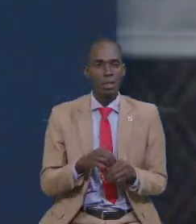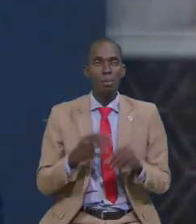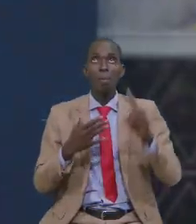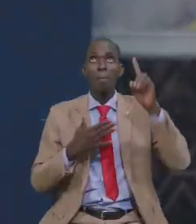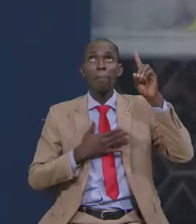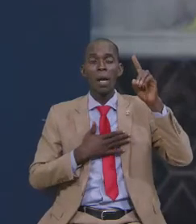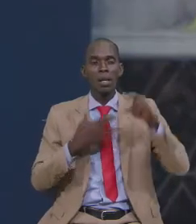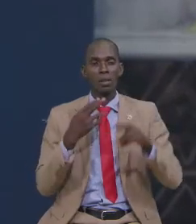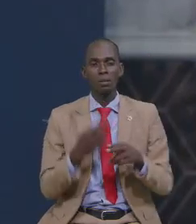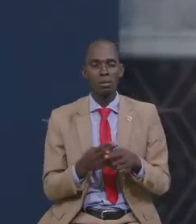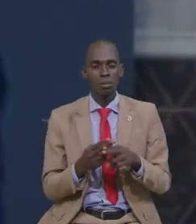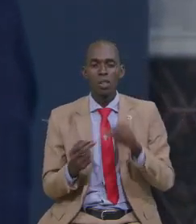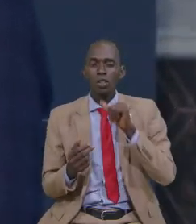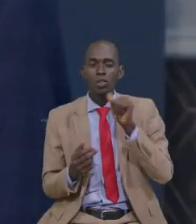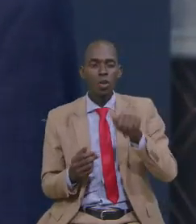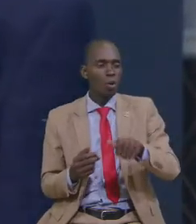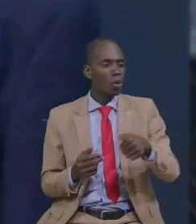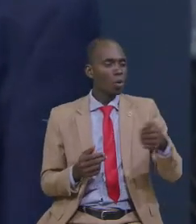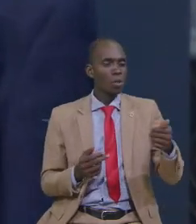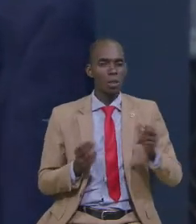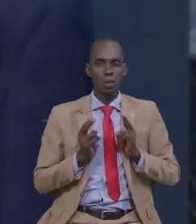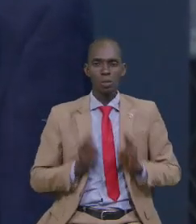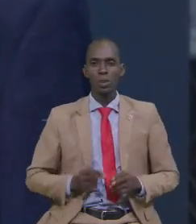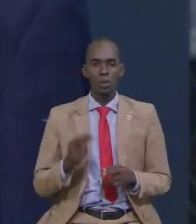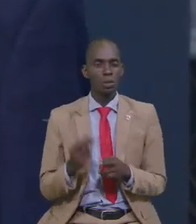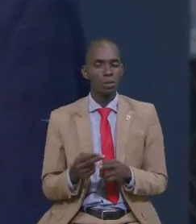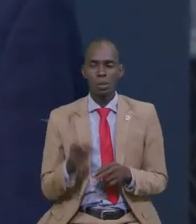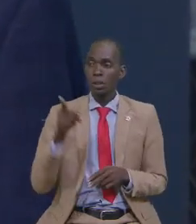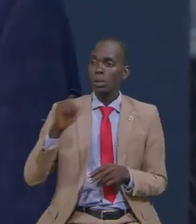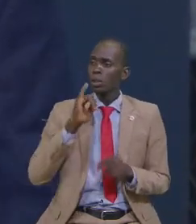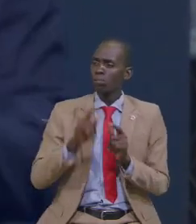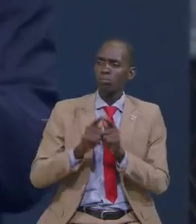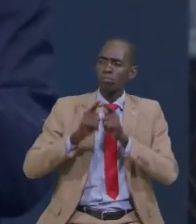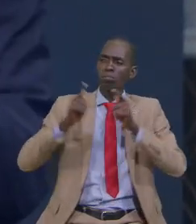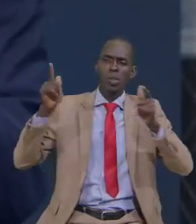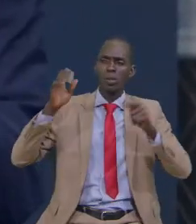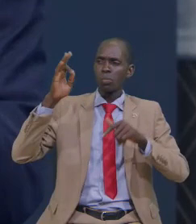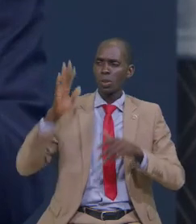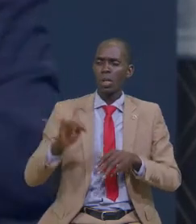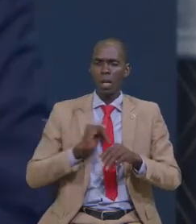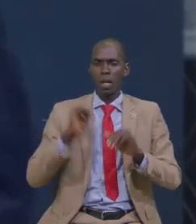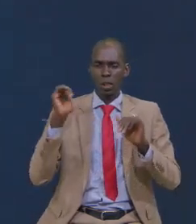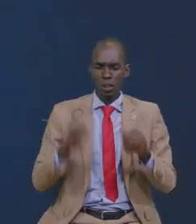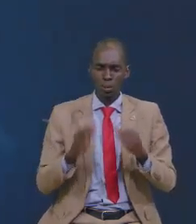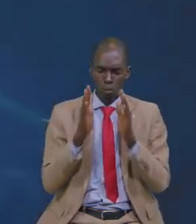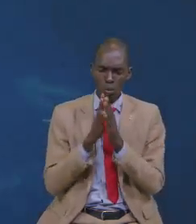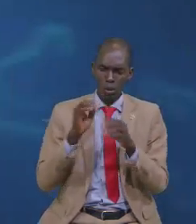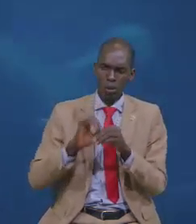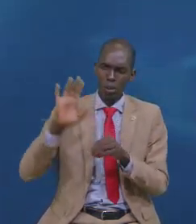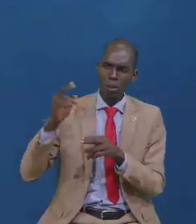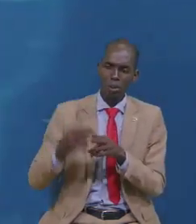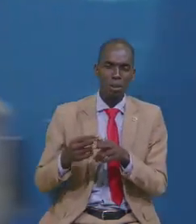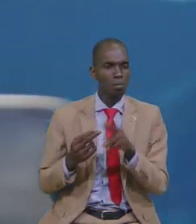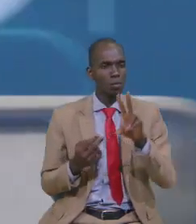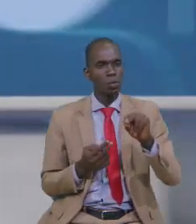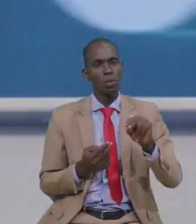in any other man's name. That's a great preacher. I can pray in his name. No. That's a